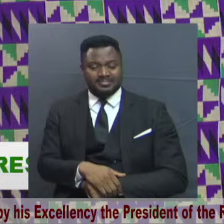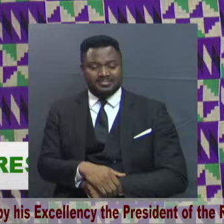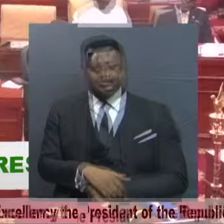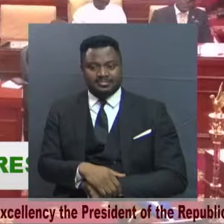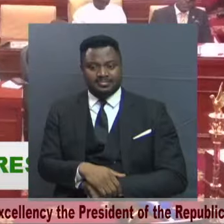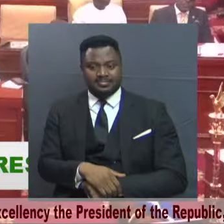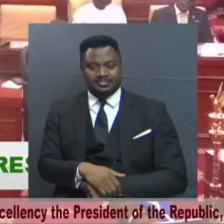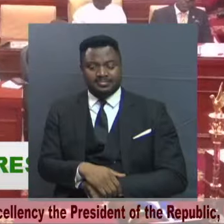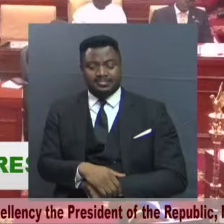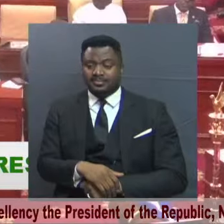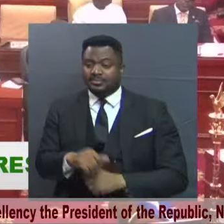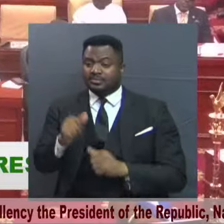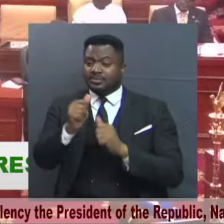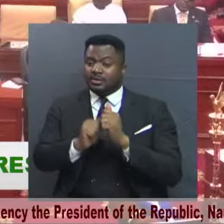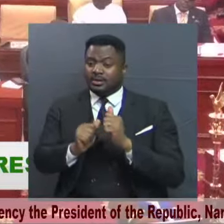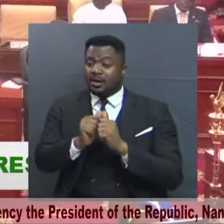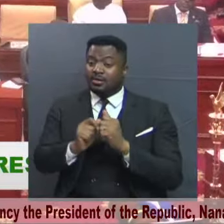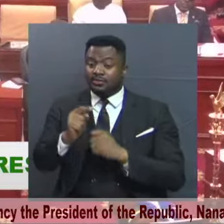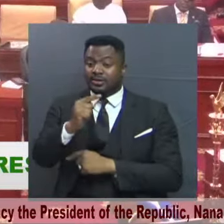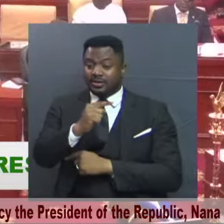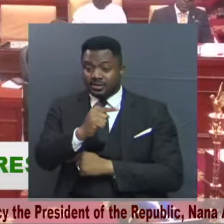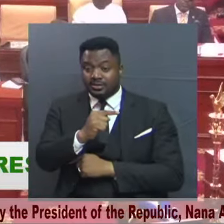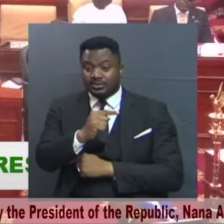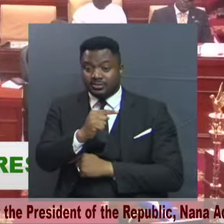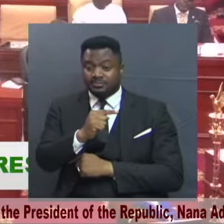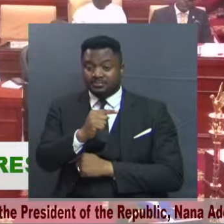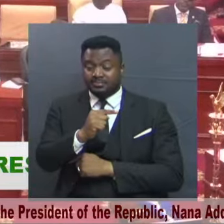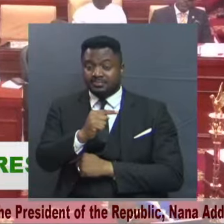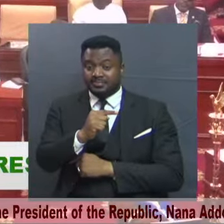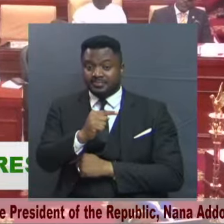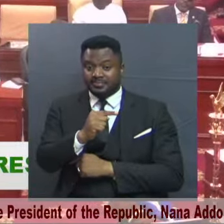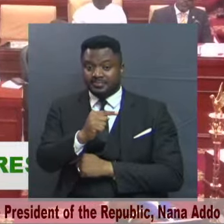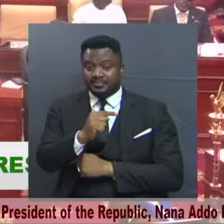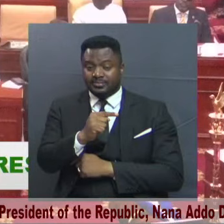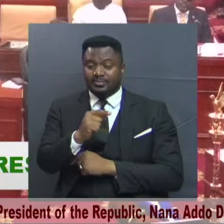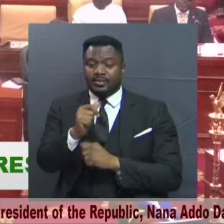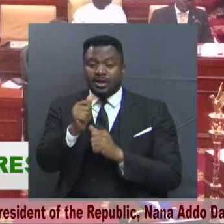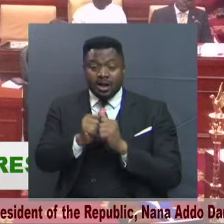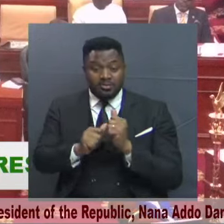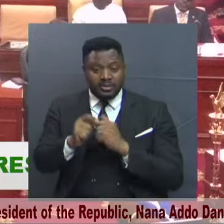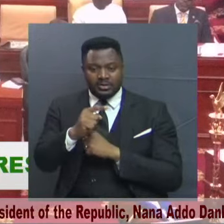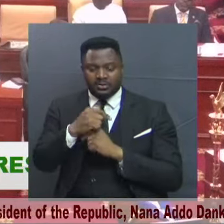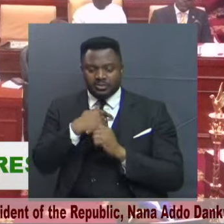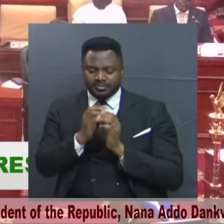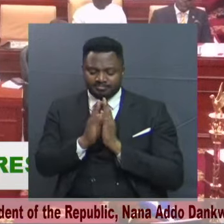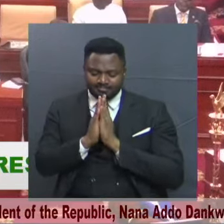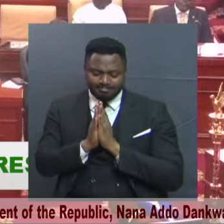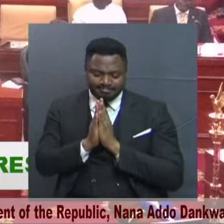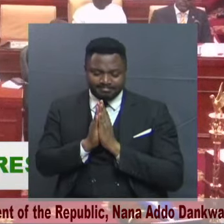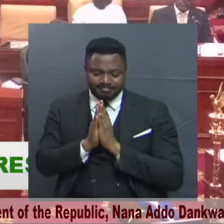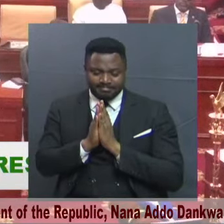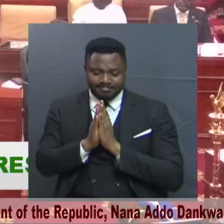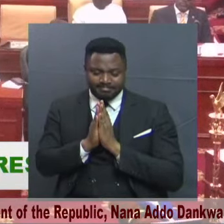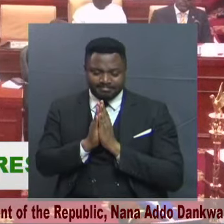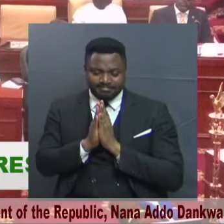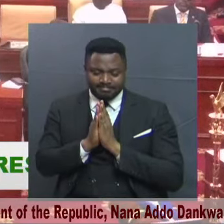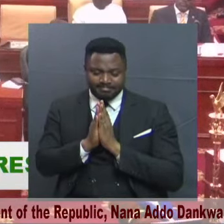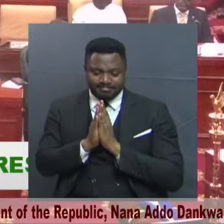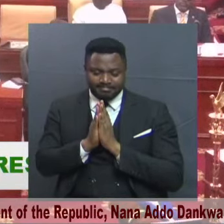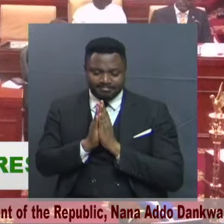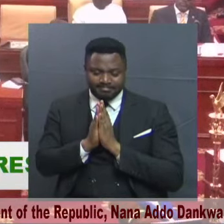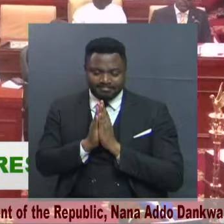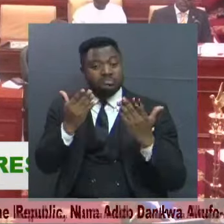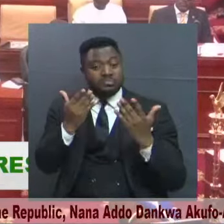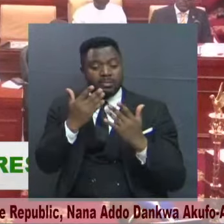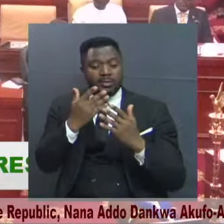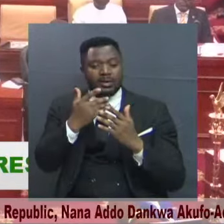confidence every day every day we pray and hope that adversity